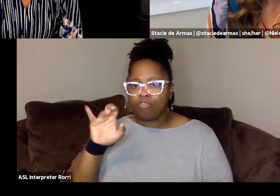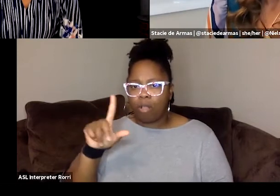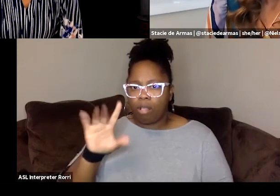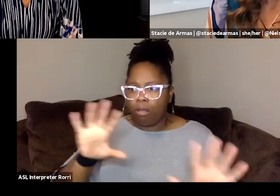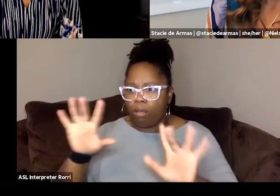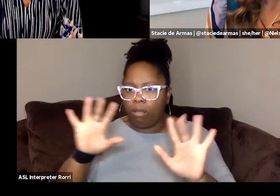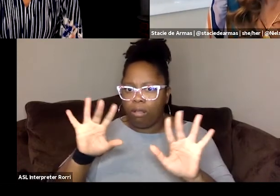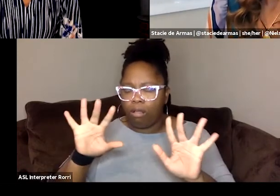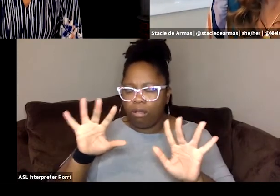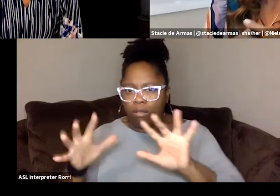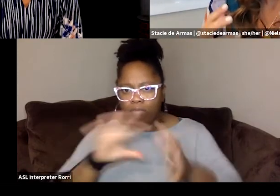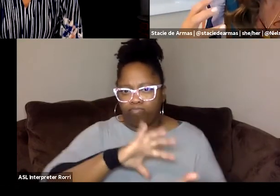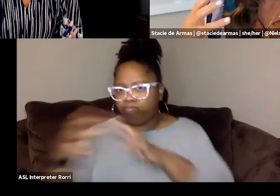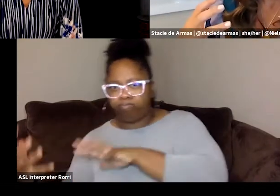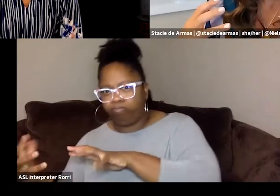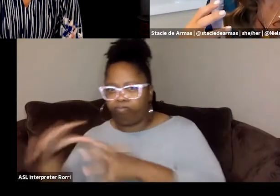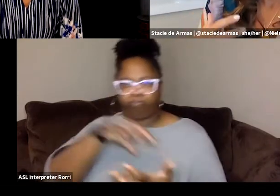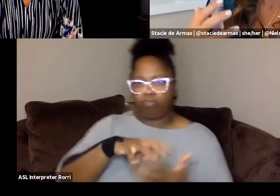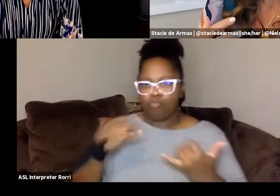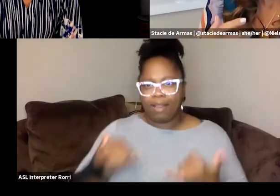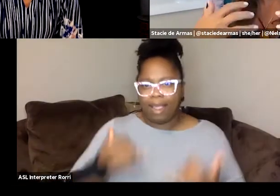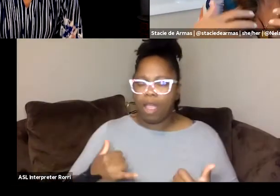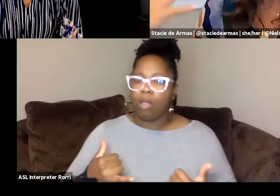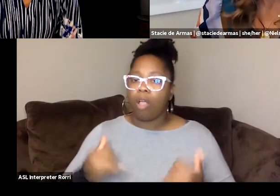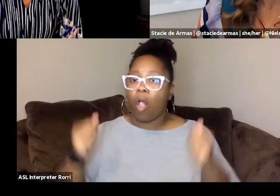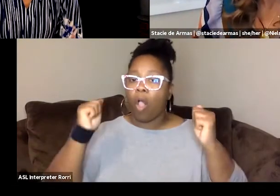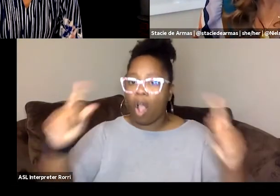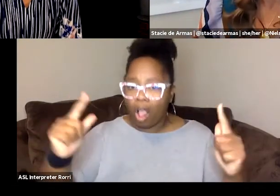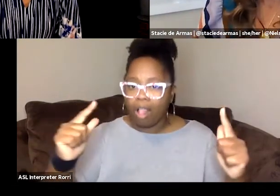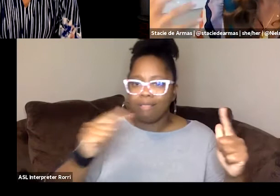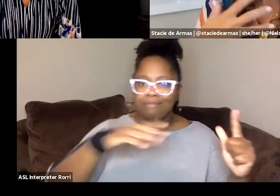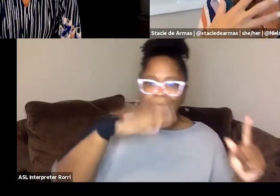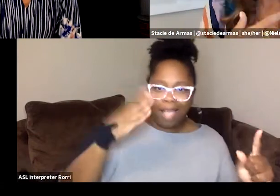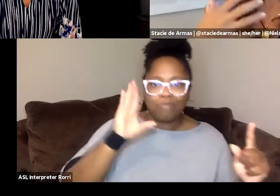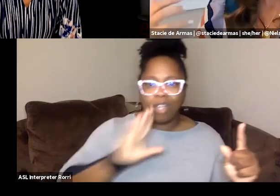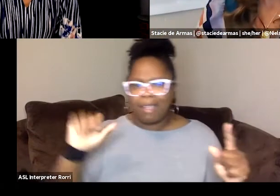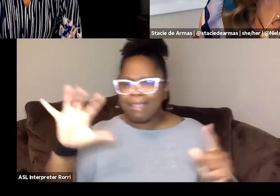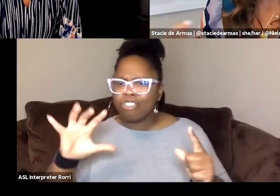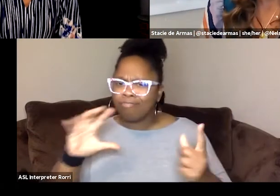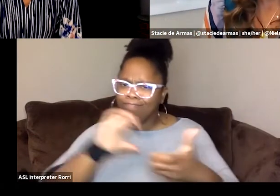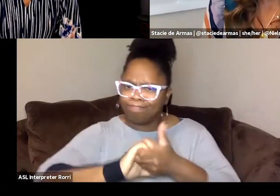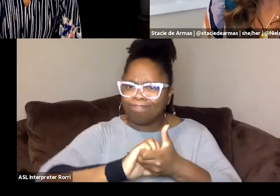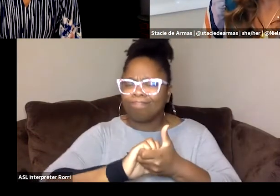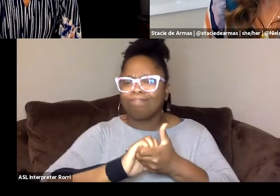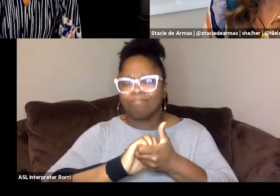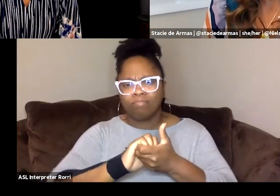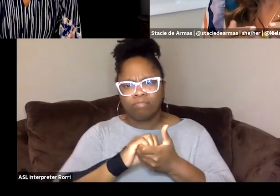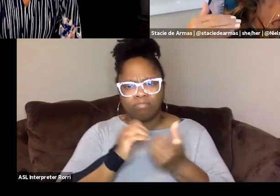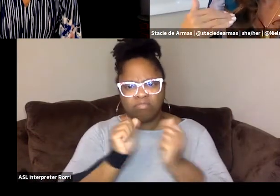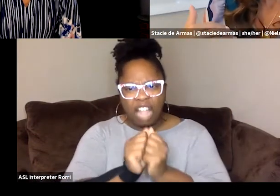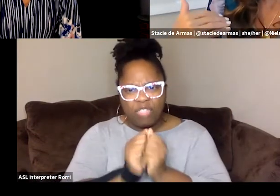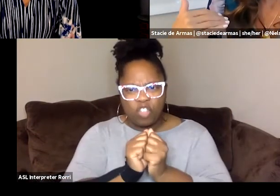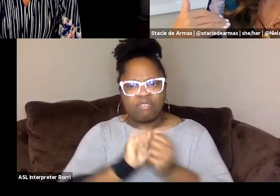country is going through, we have all stood together as a community and individually as different racial and ethnic